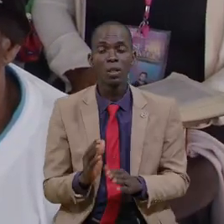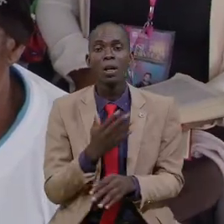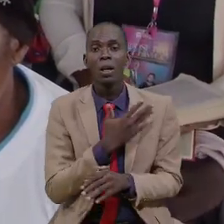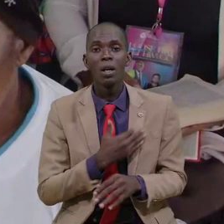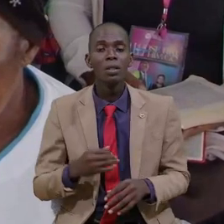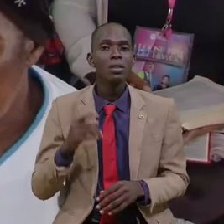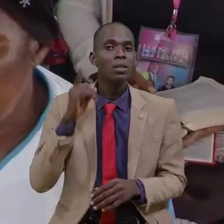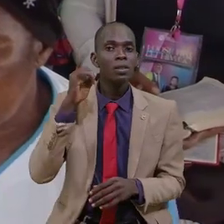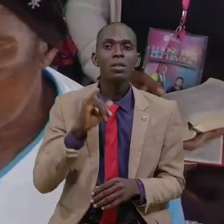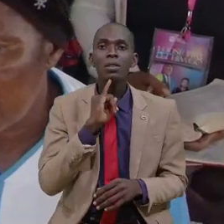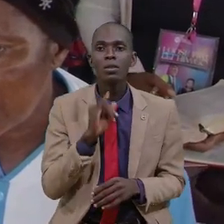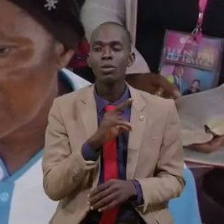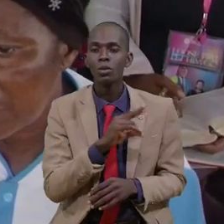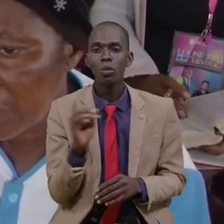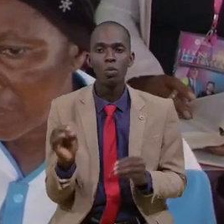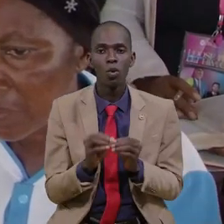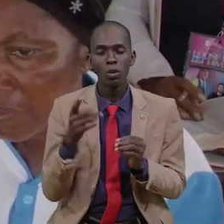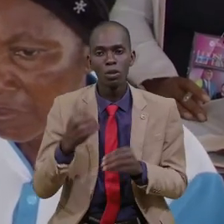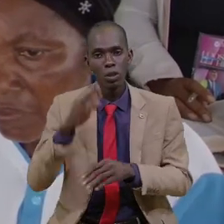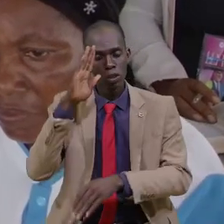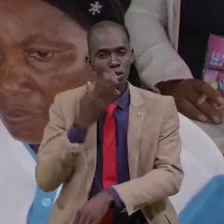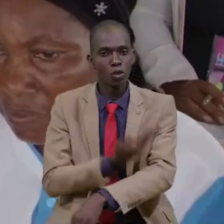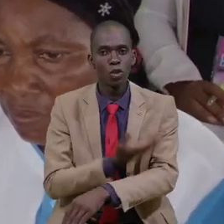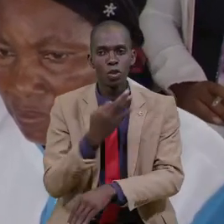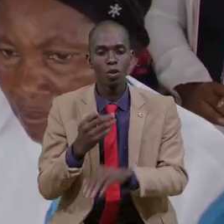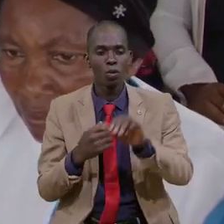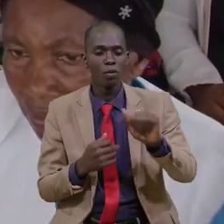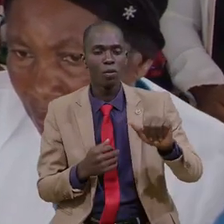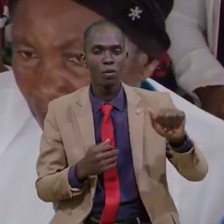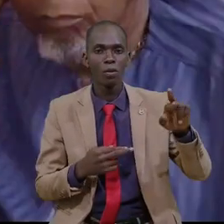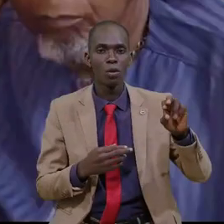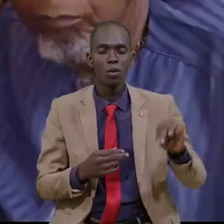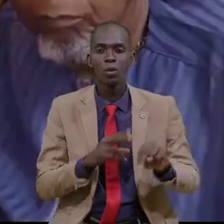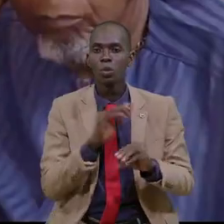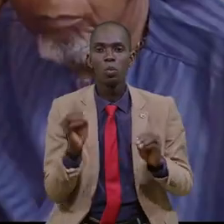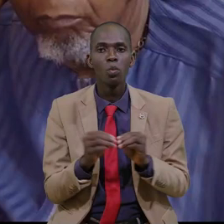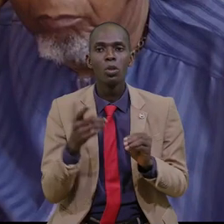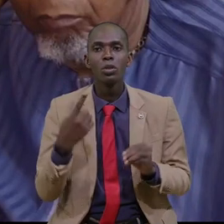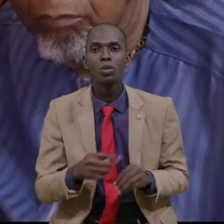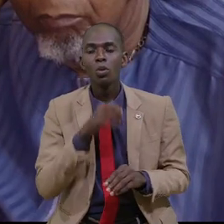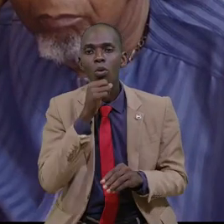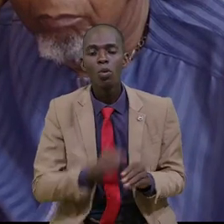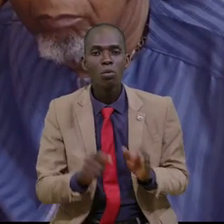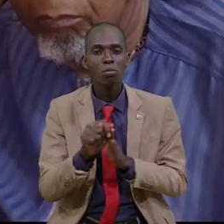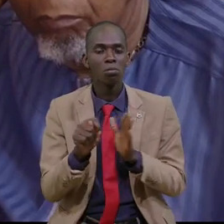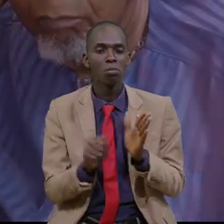the sons of Aaron, and it's no more the Old Testament, Old Covenant